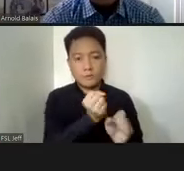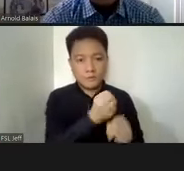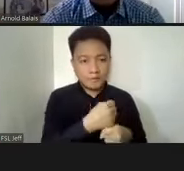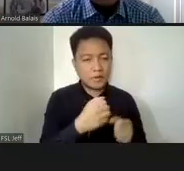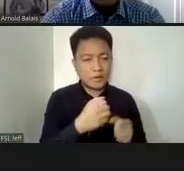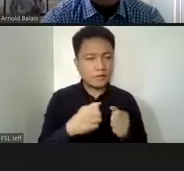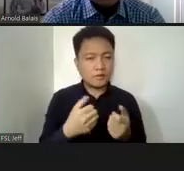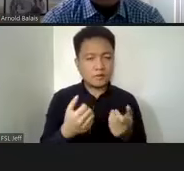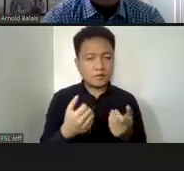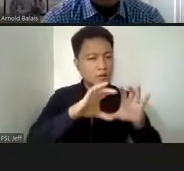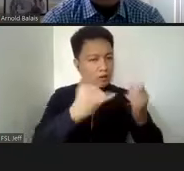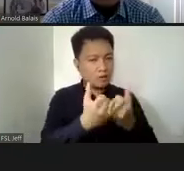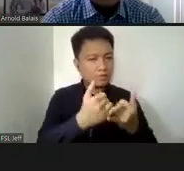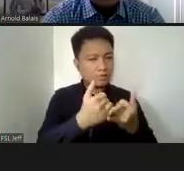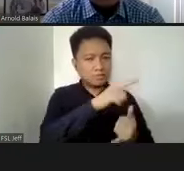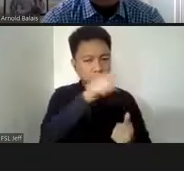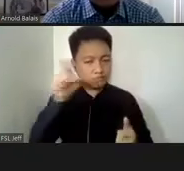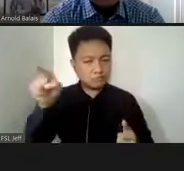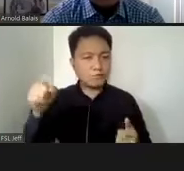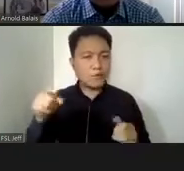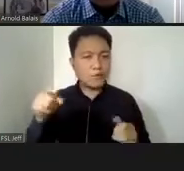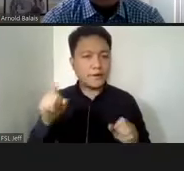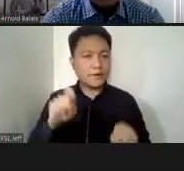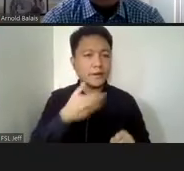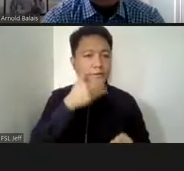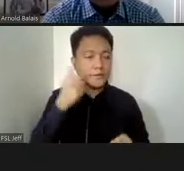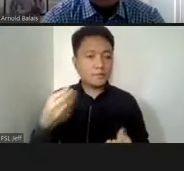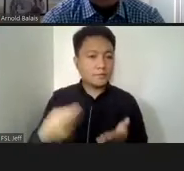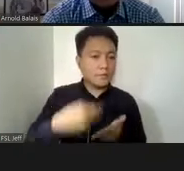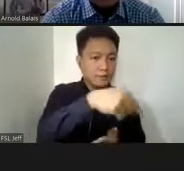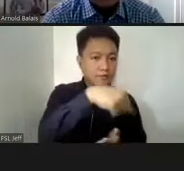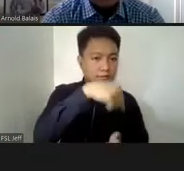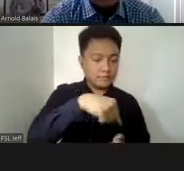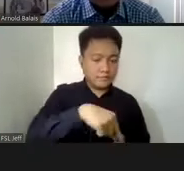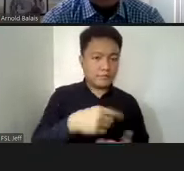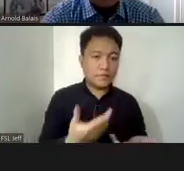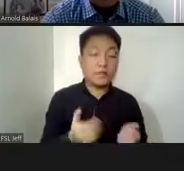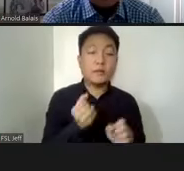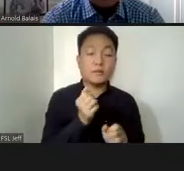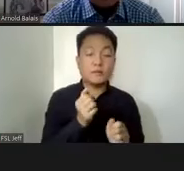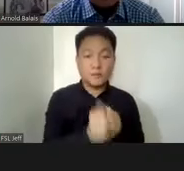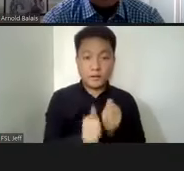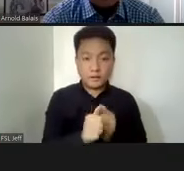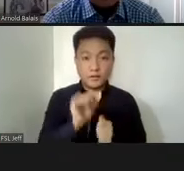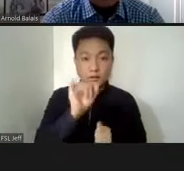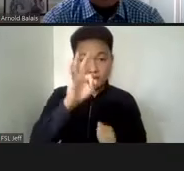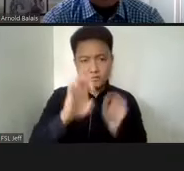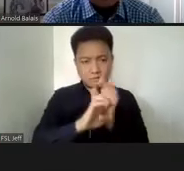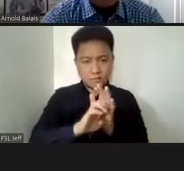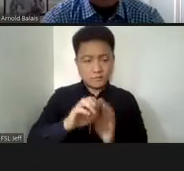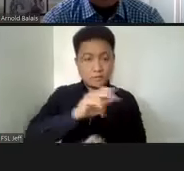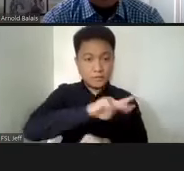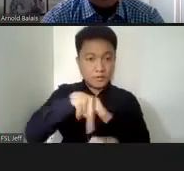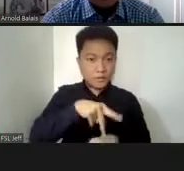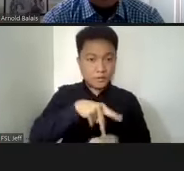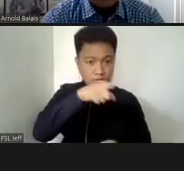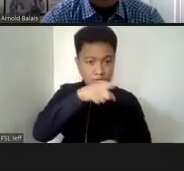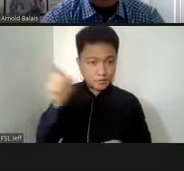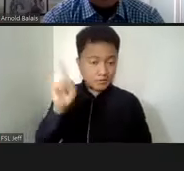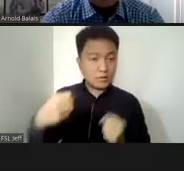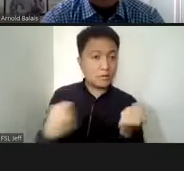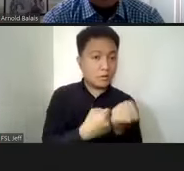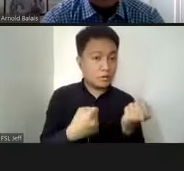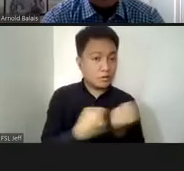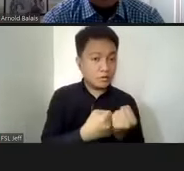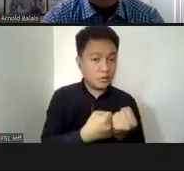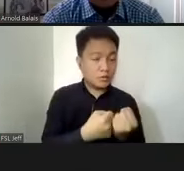farmers. If we are getting our coffee from other ASEAN countries like